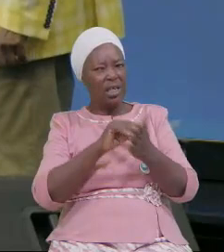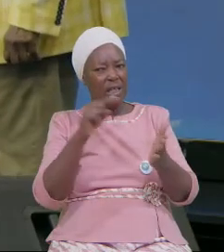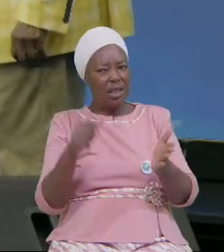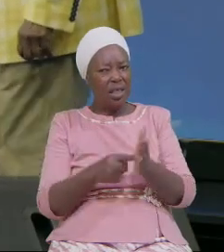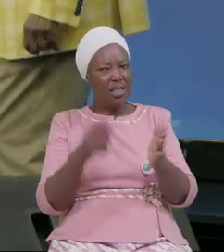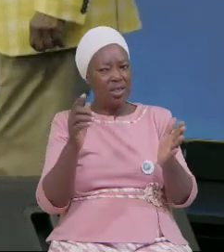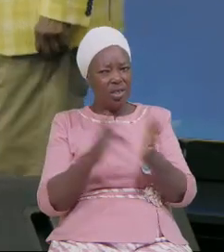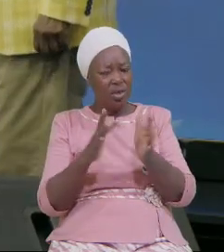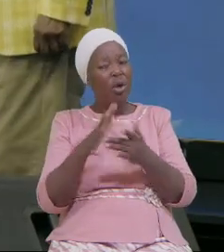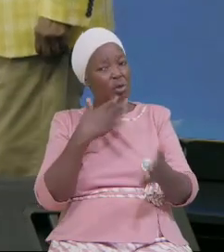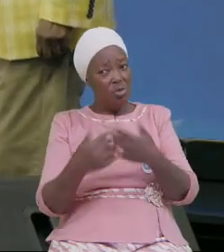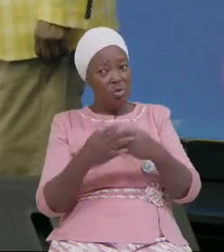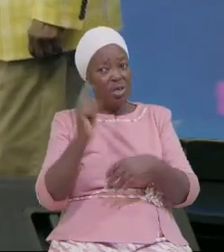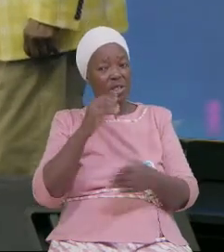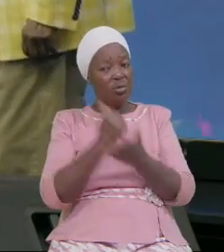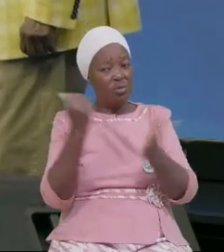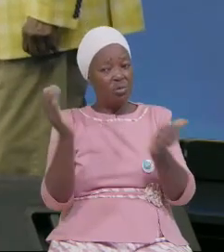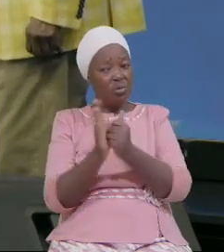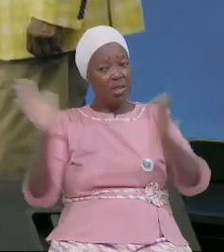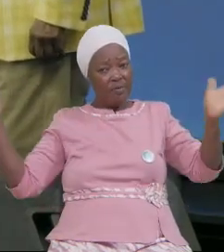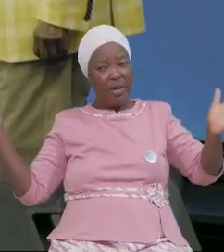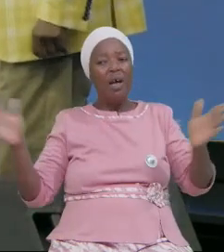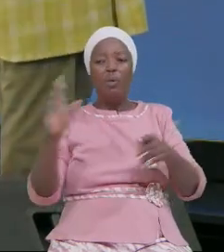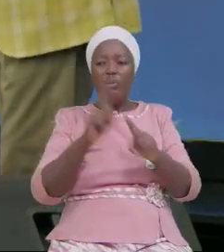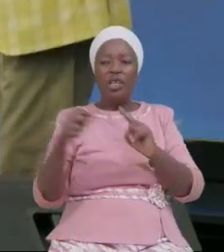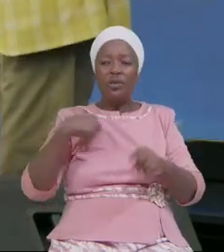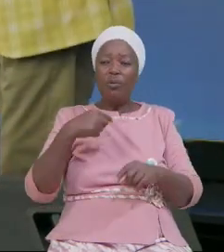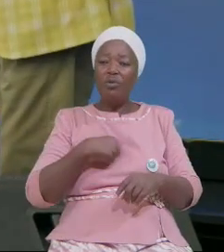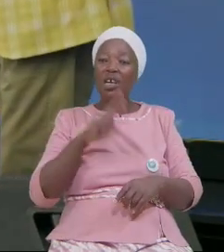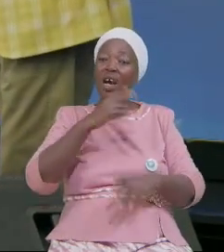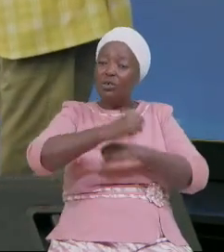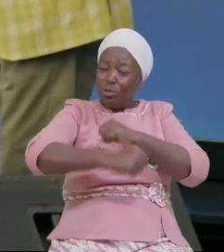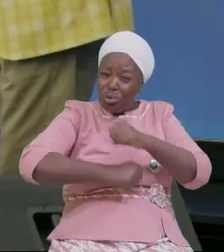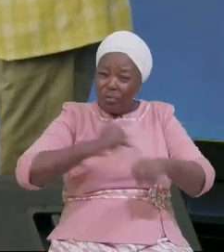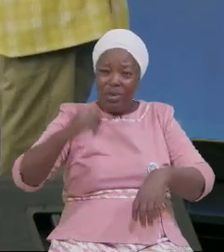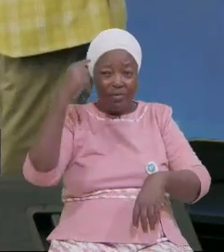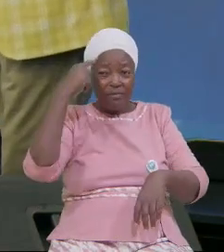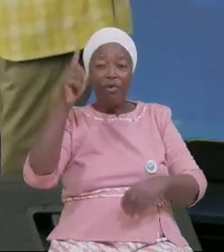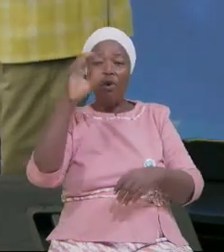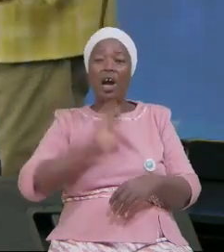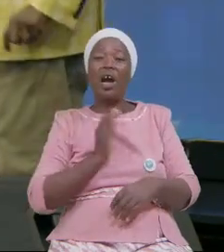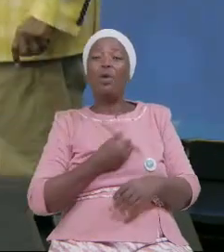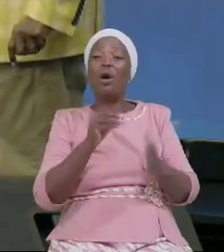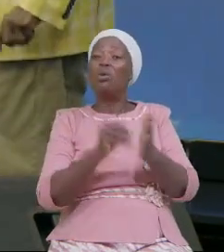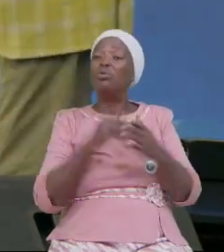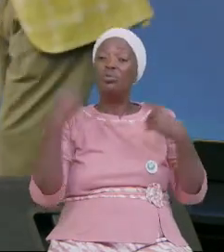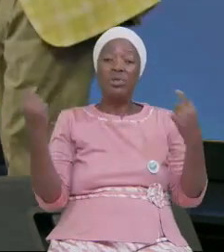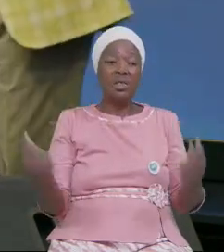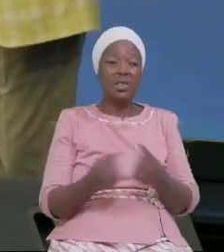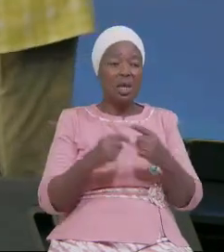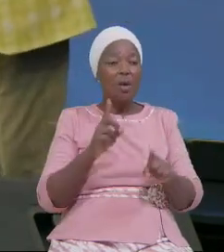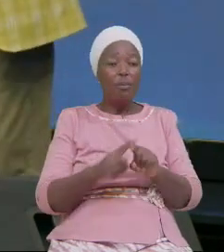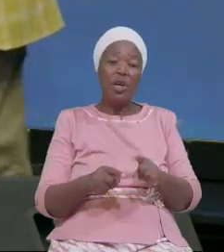is crucified, we are suffering for our sin. He